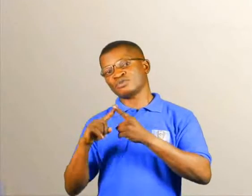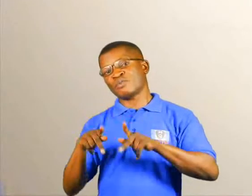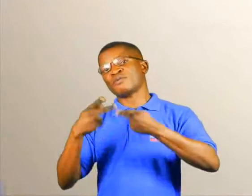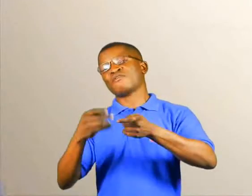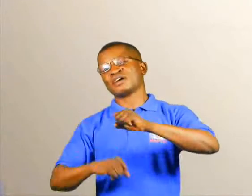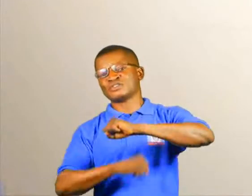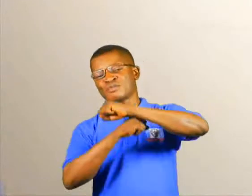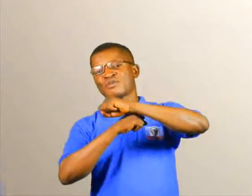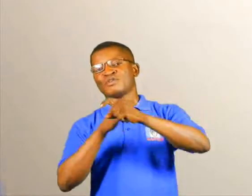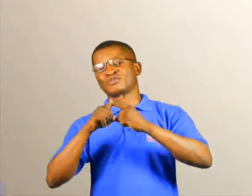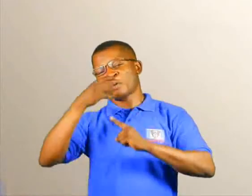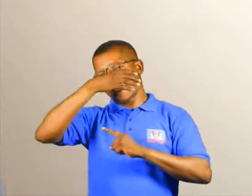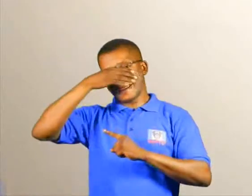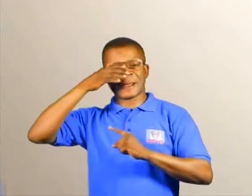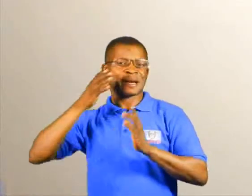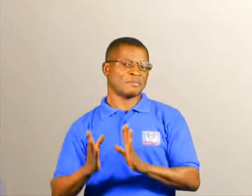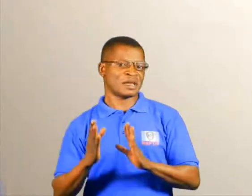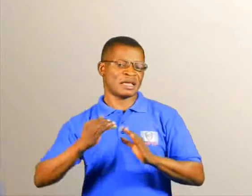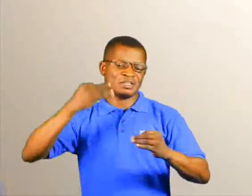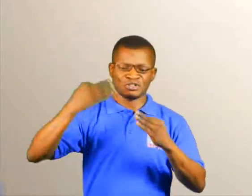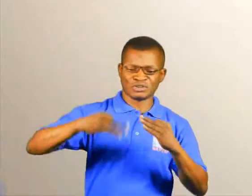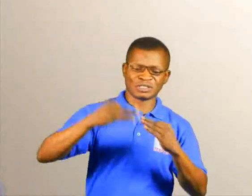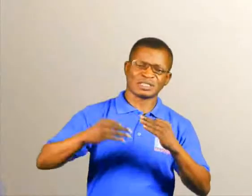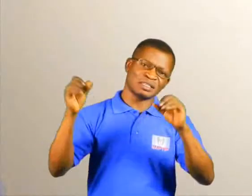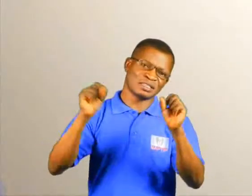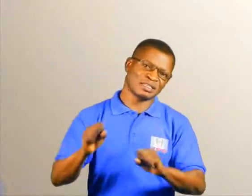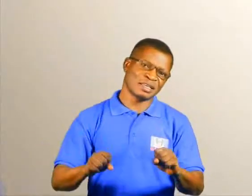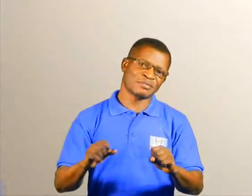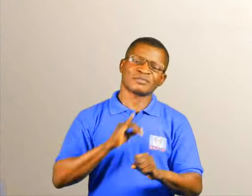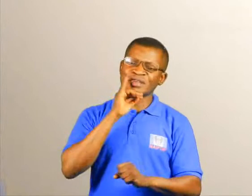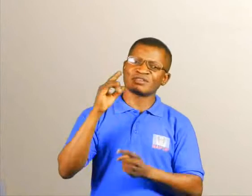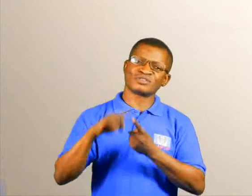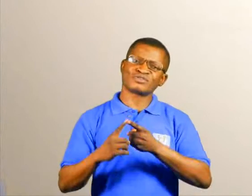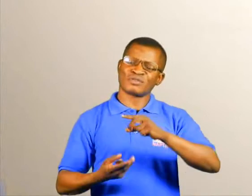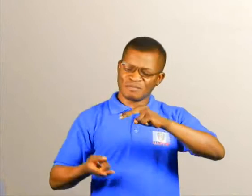comes to providing support to the criminal justice system is to